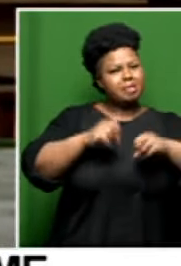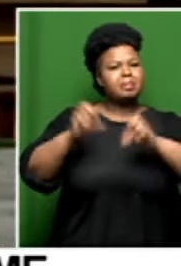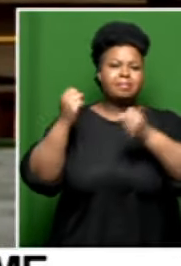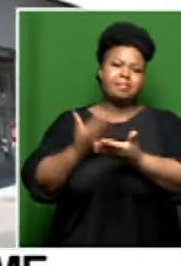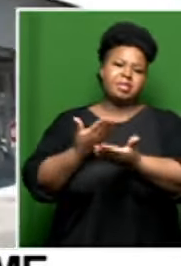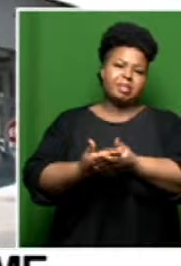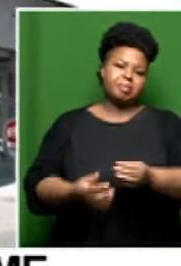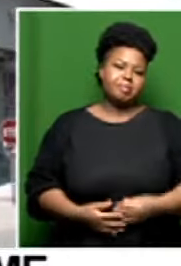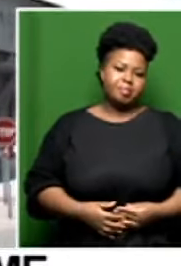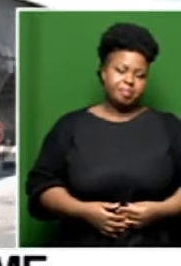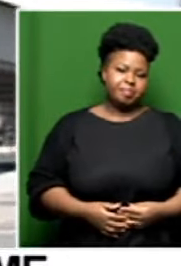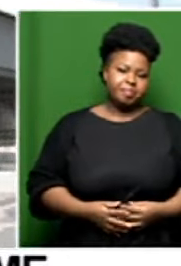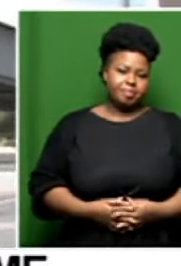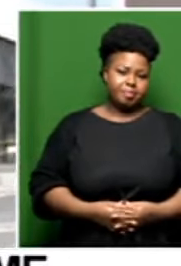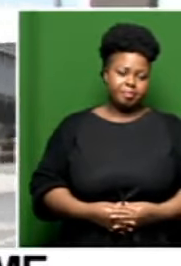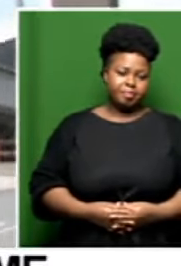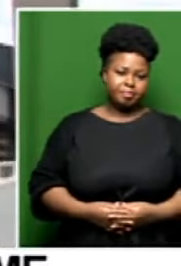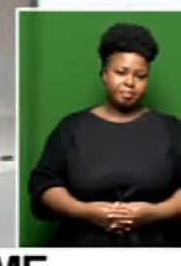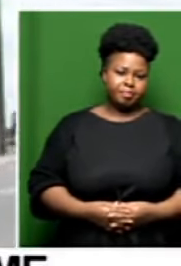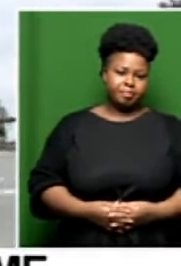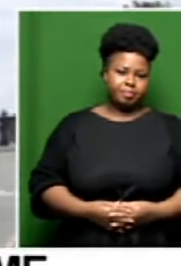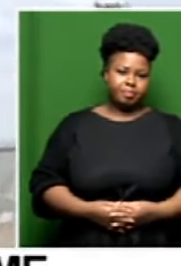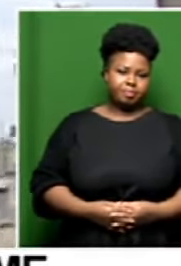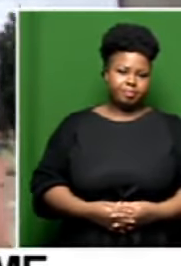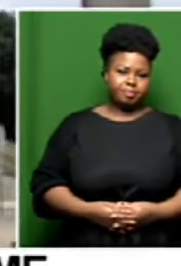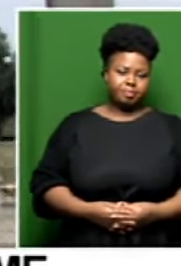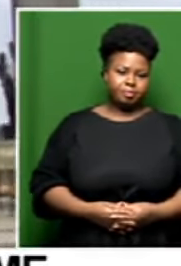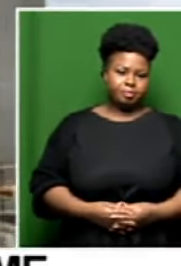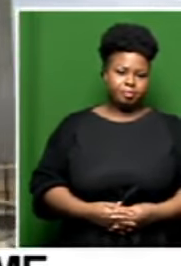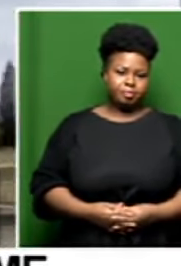extremely high. Nothando Makutulela, SABC News, Johannesburg.